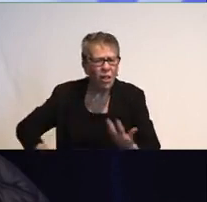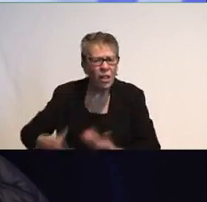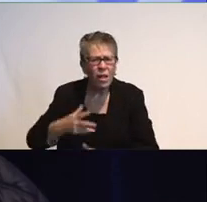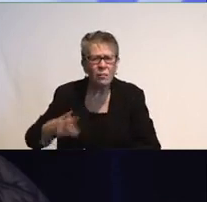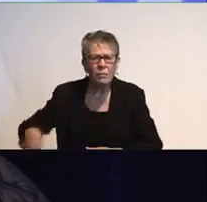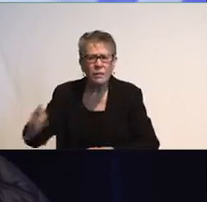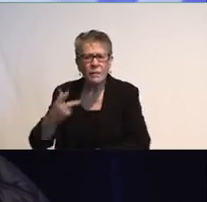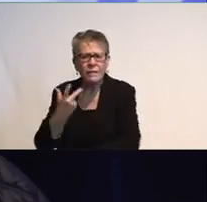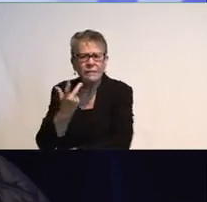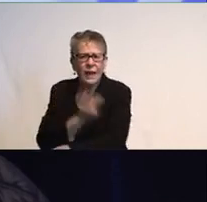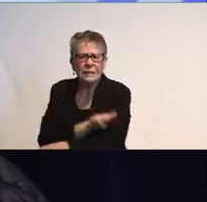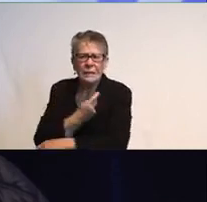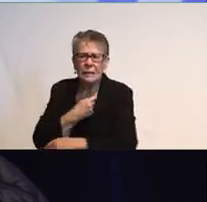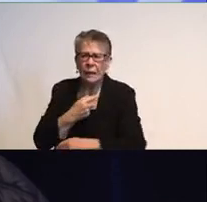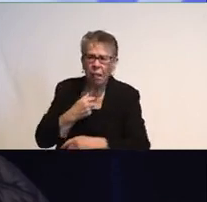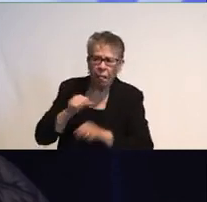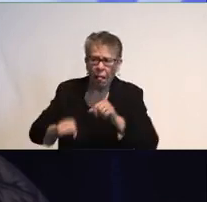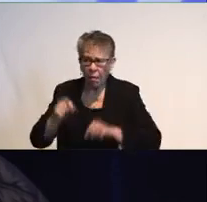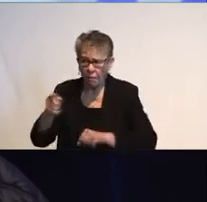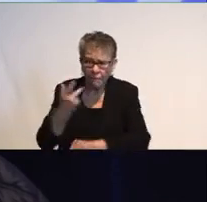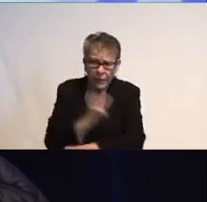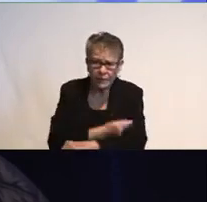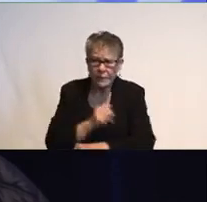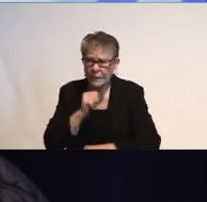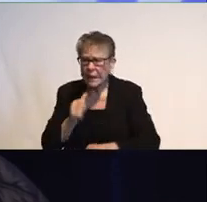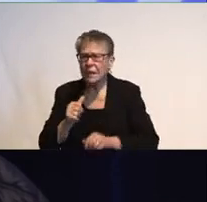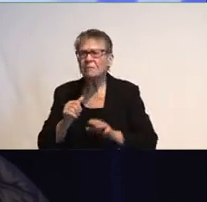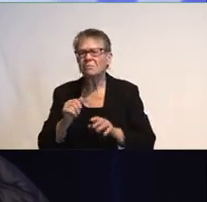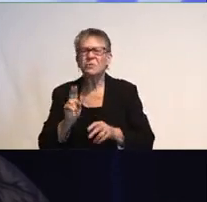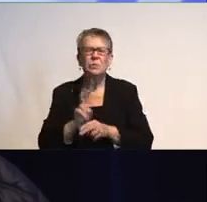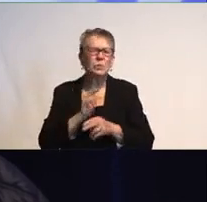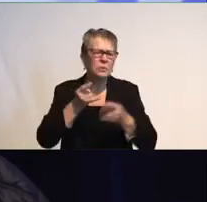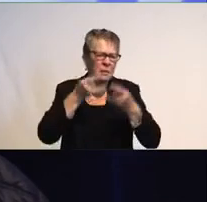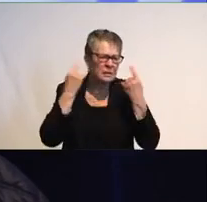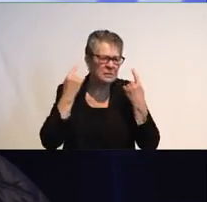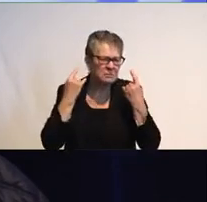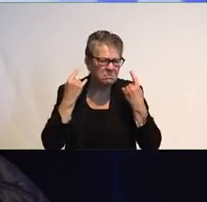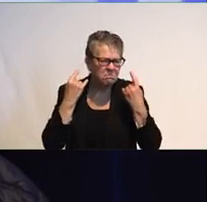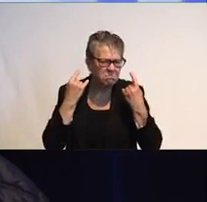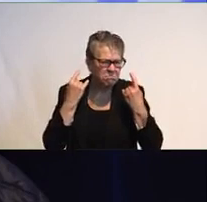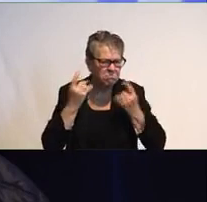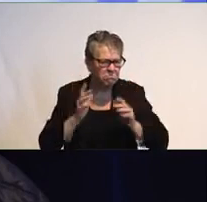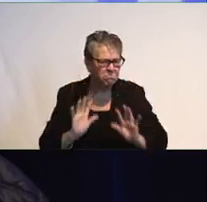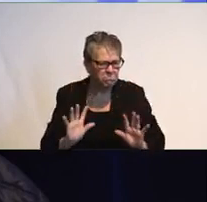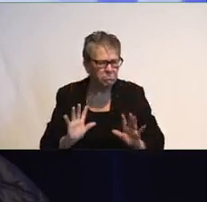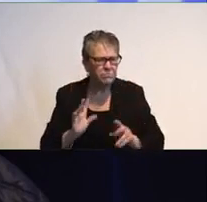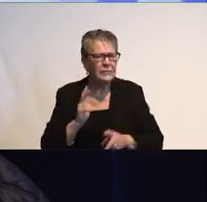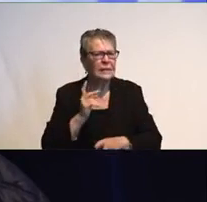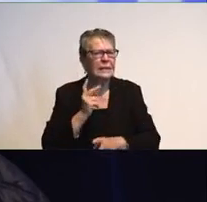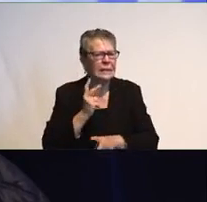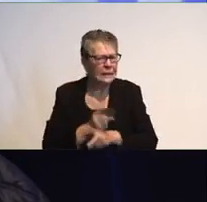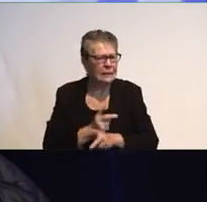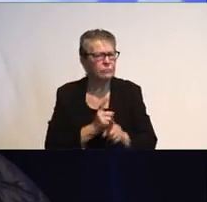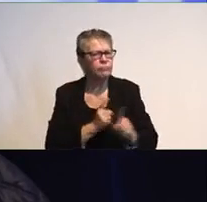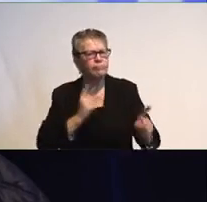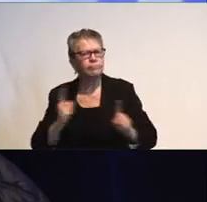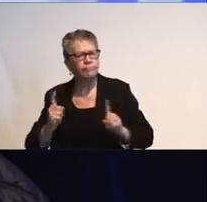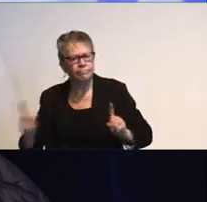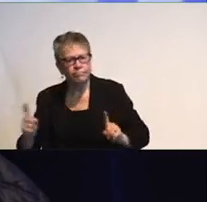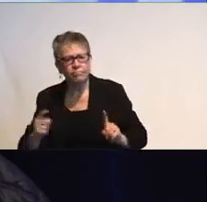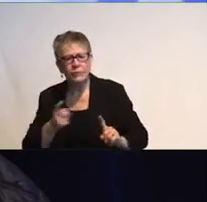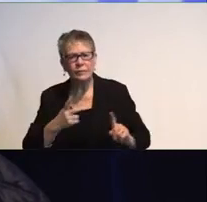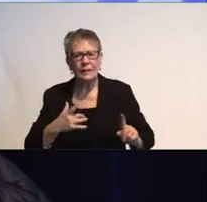those around you is unknown, please wear a mask, stay physically distant, and get tested if you think you've been